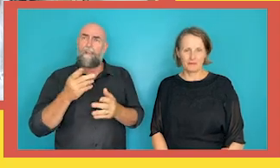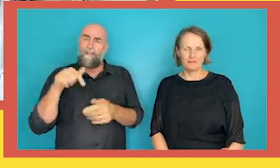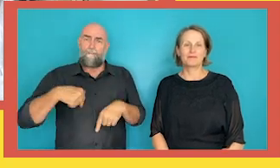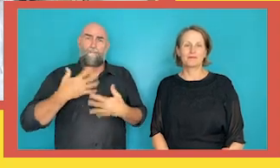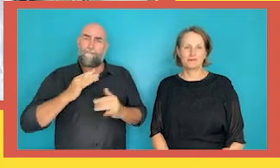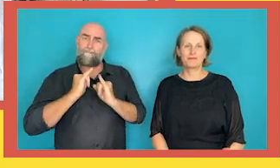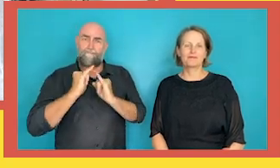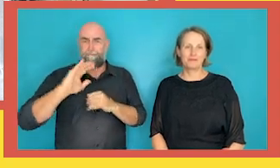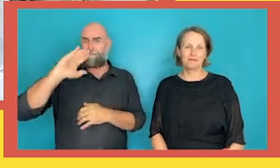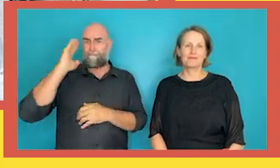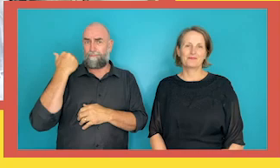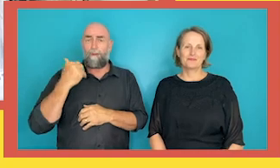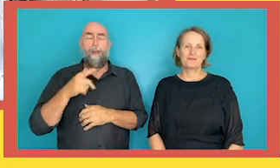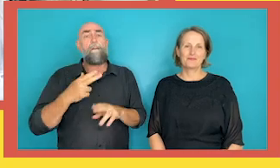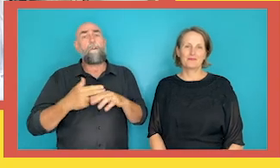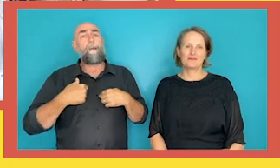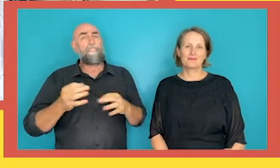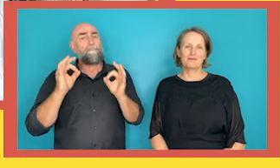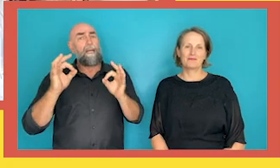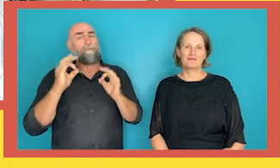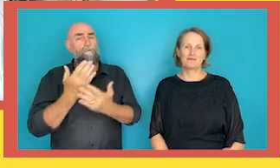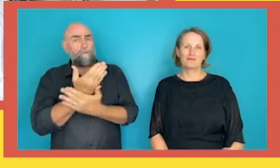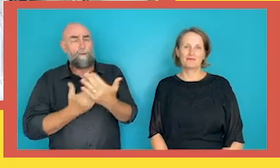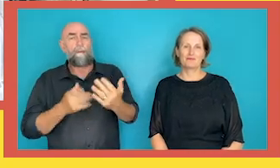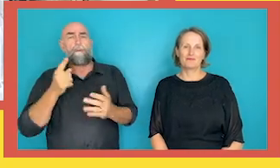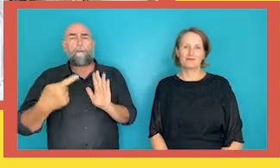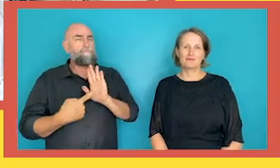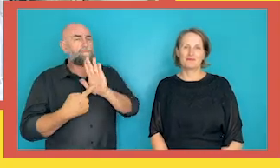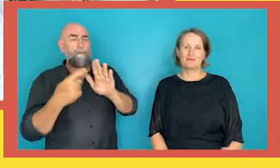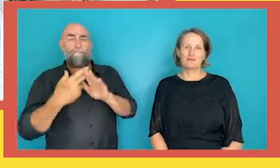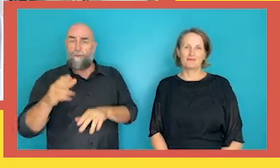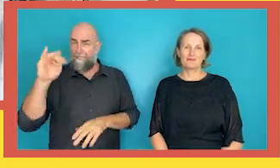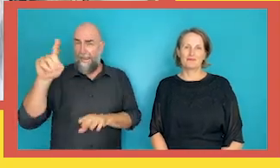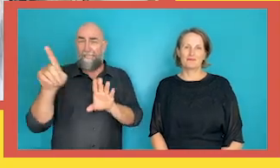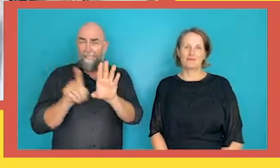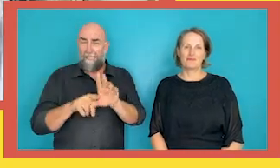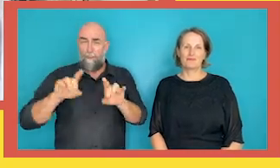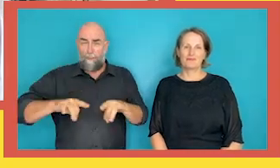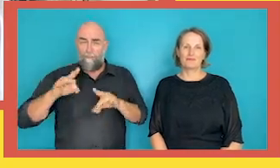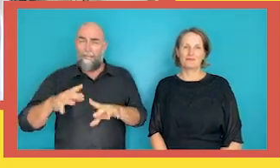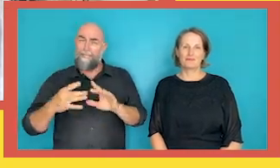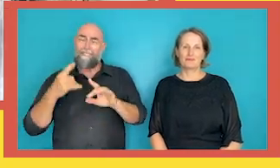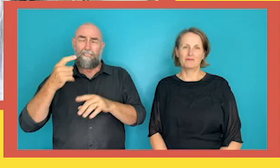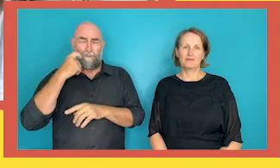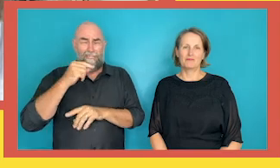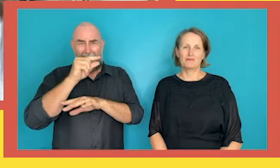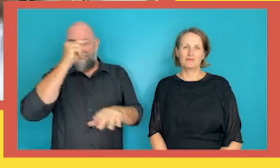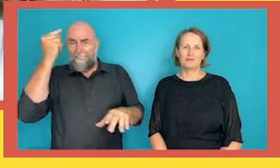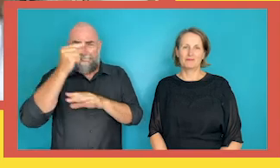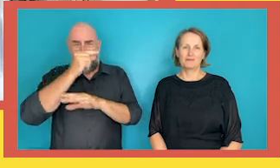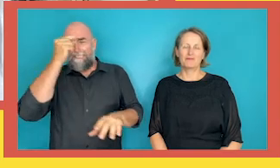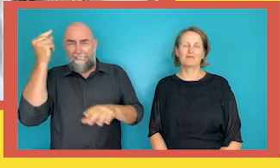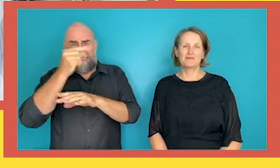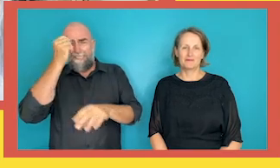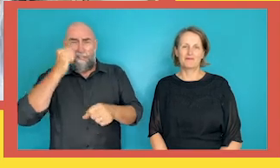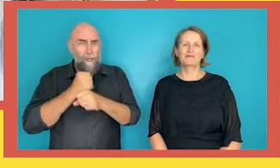and it's a special story for me because Ahmed Kelly's been representing Australia now for over a decade, trying to go for